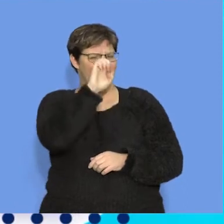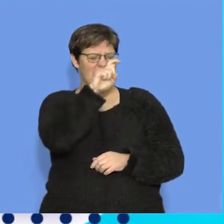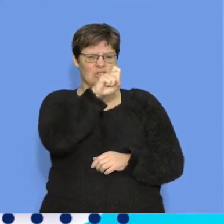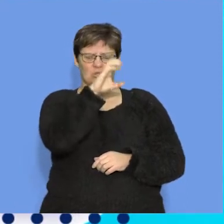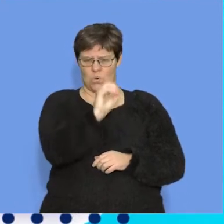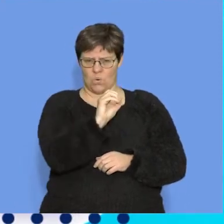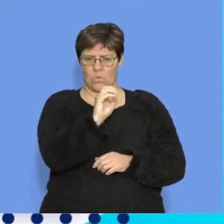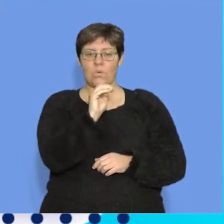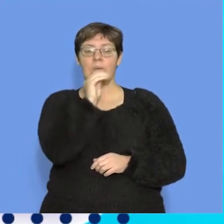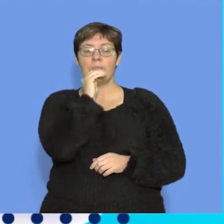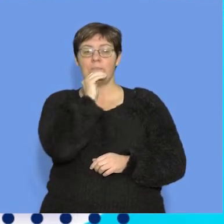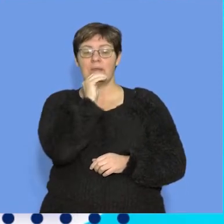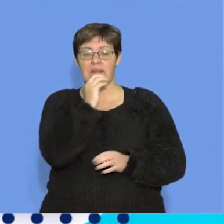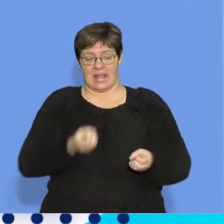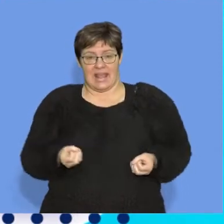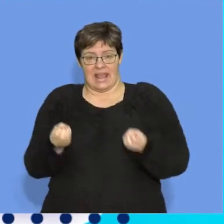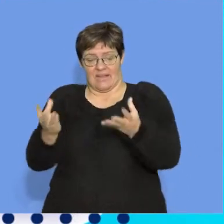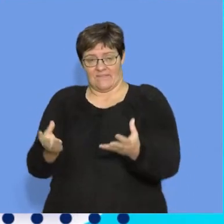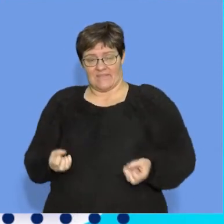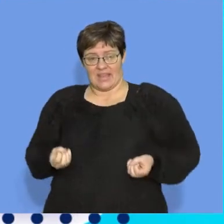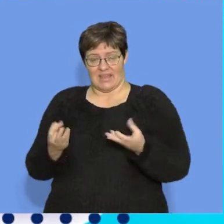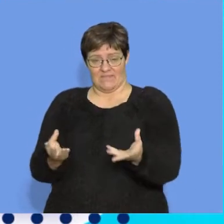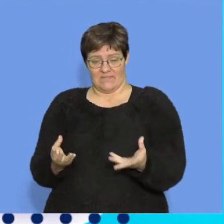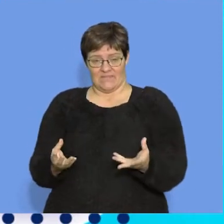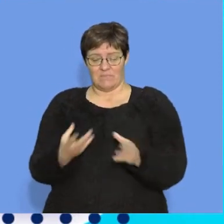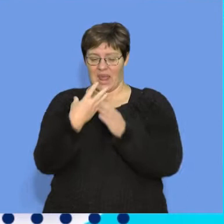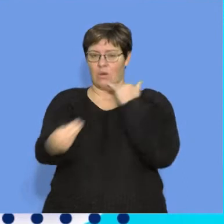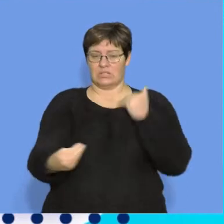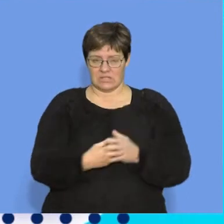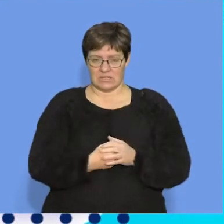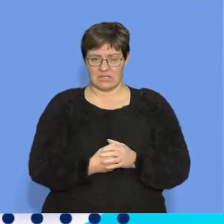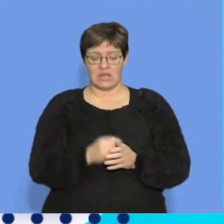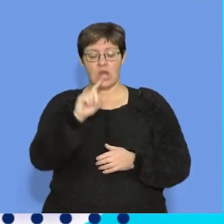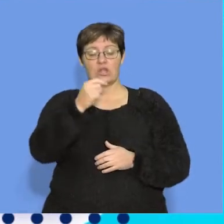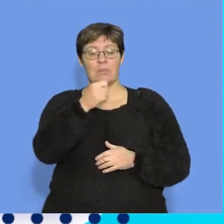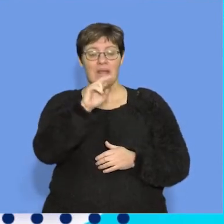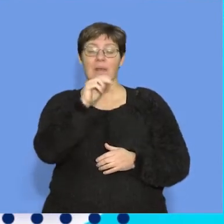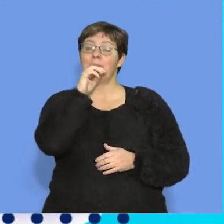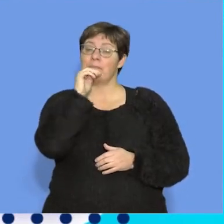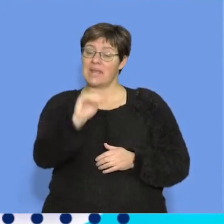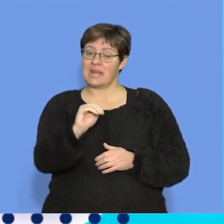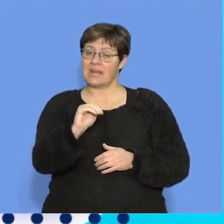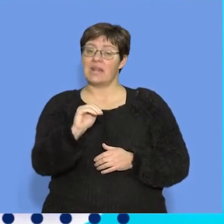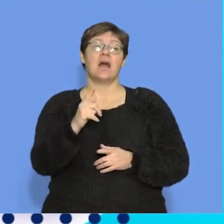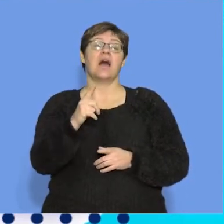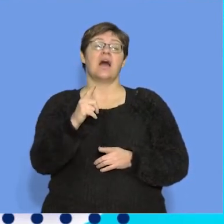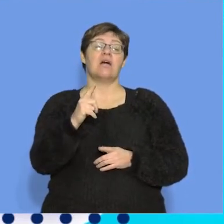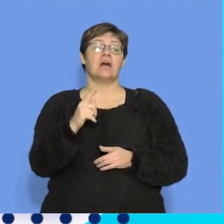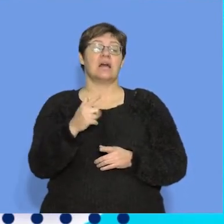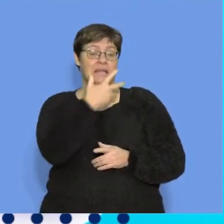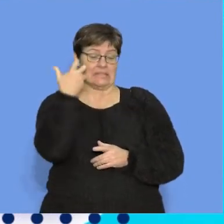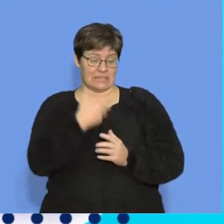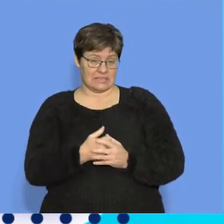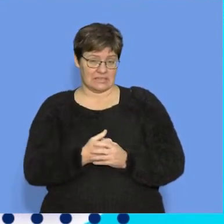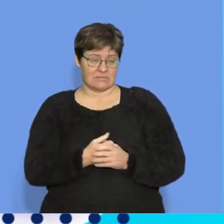exo means giving out, like exit, and thermic means heat. So exo,